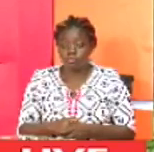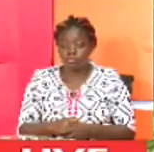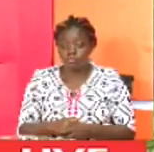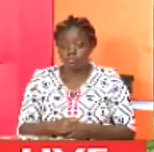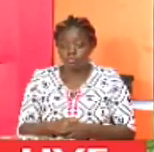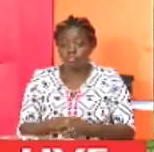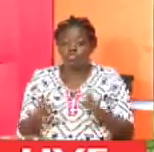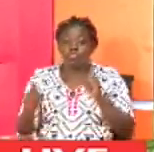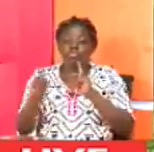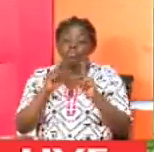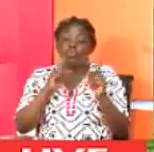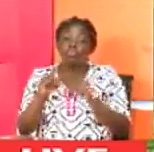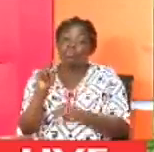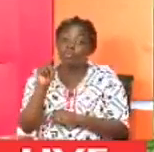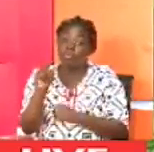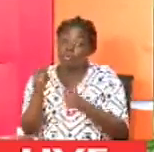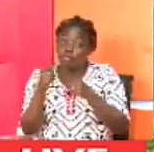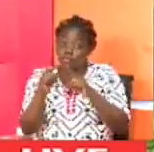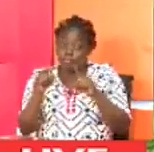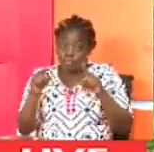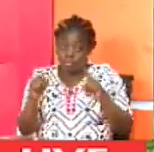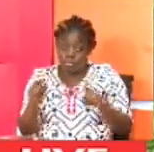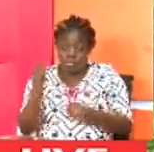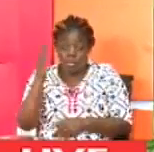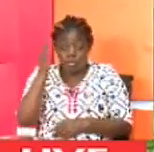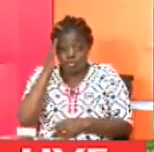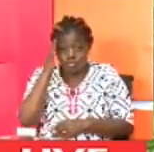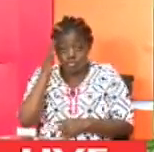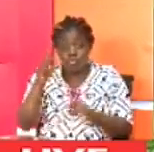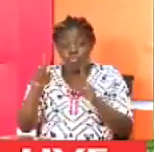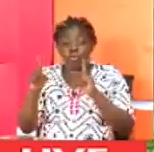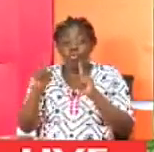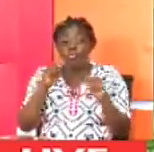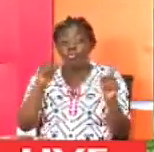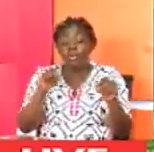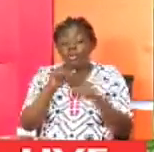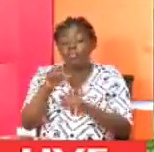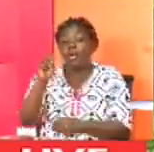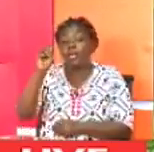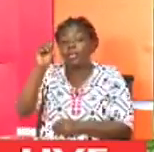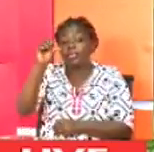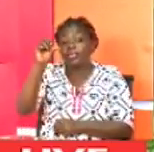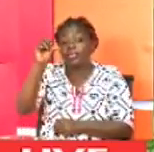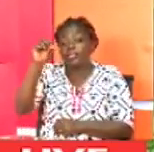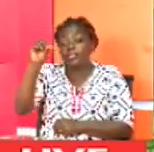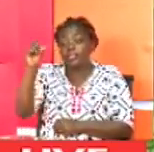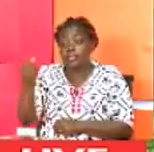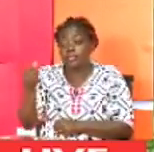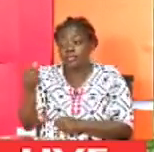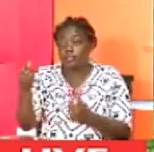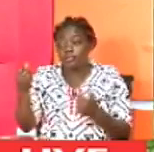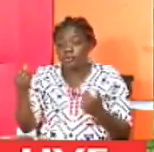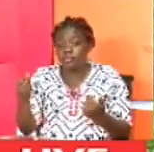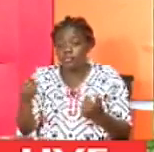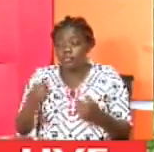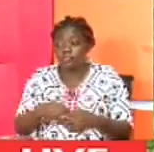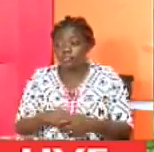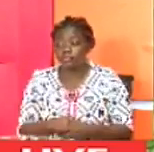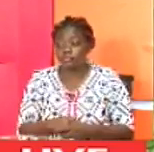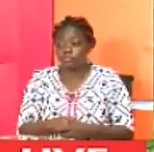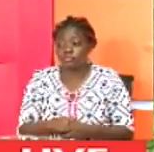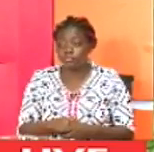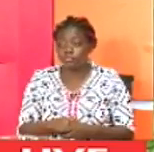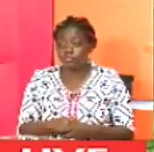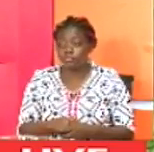Hotel, Tono Nyo, Nenga Womaninti Hotel, Ziringa, Kakaga. Katibomogi and Dako Motel on Gachikumi